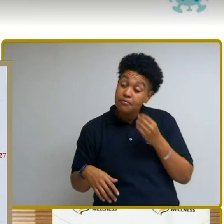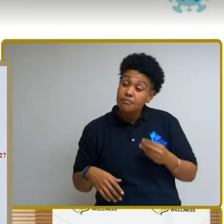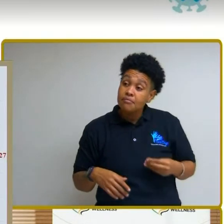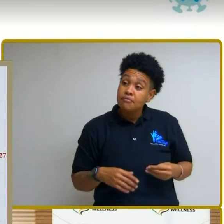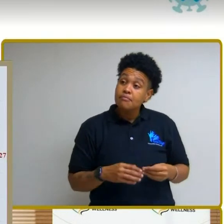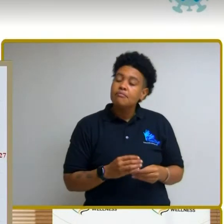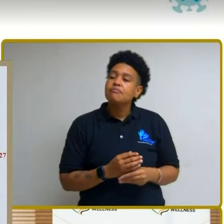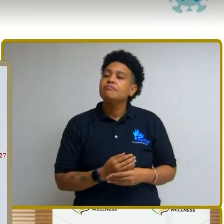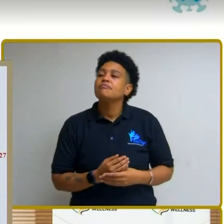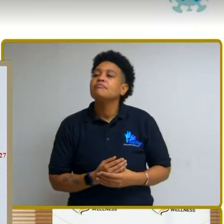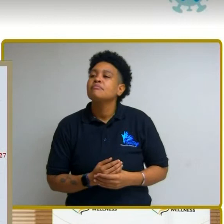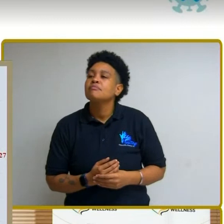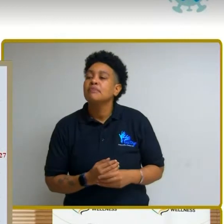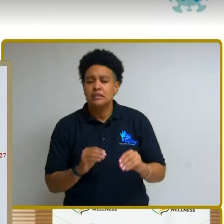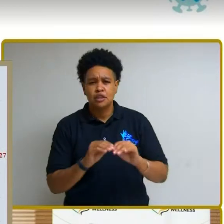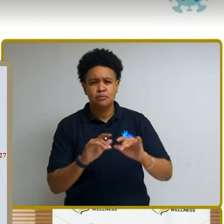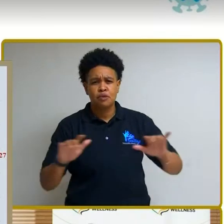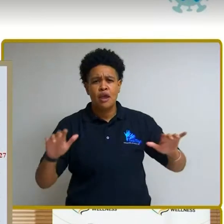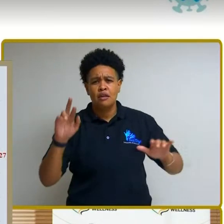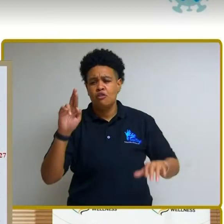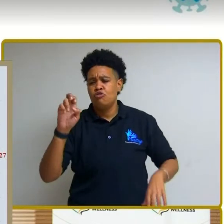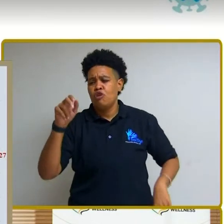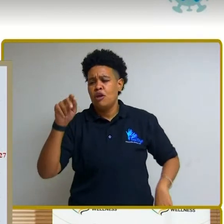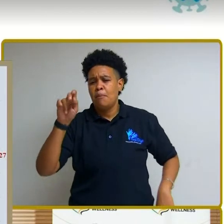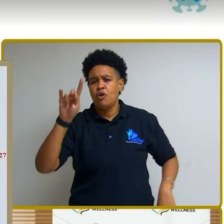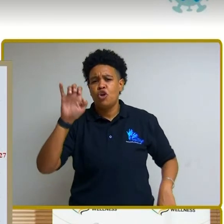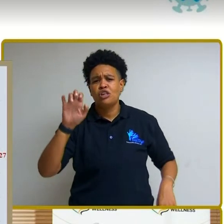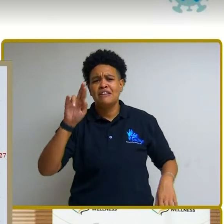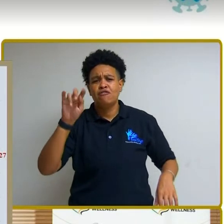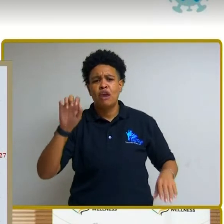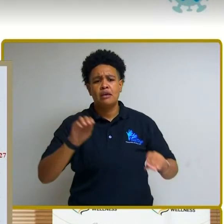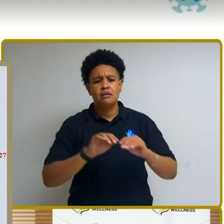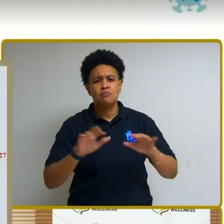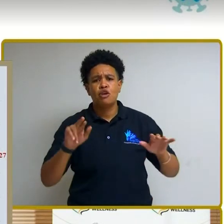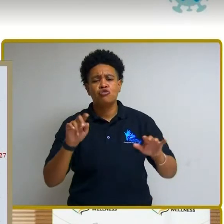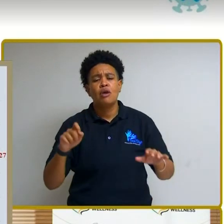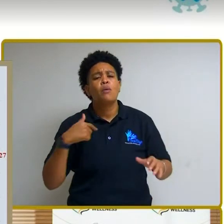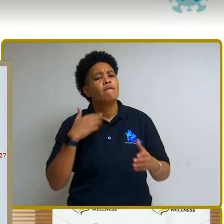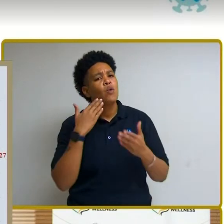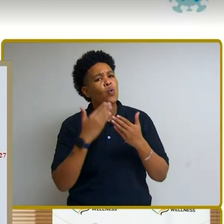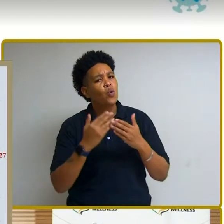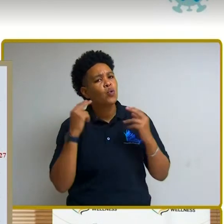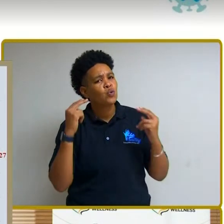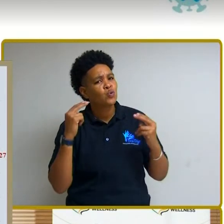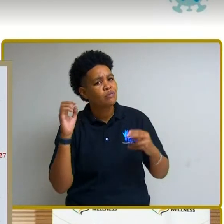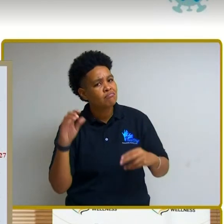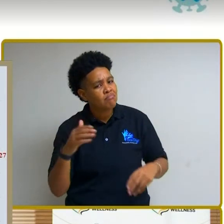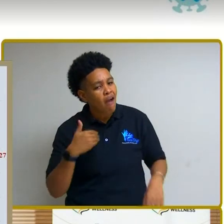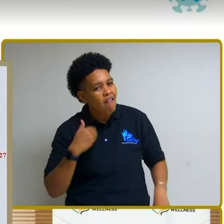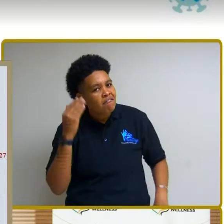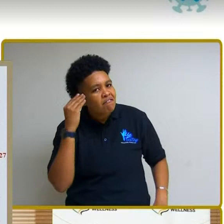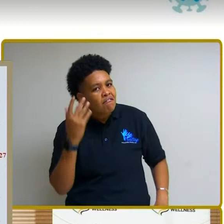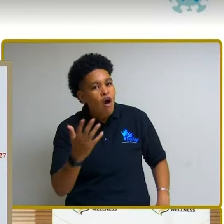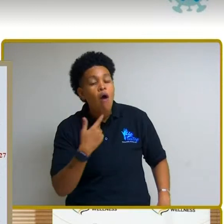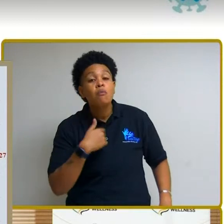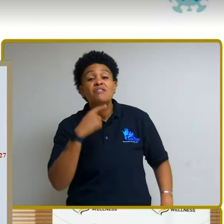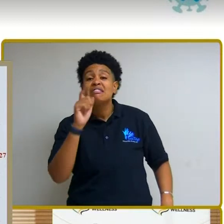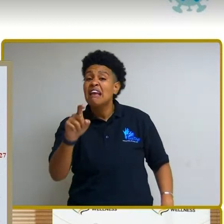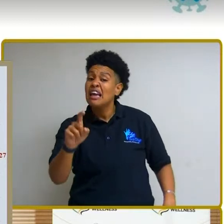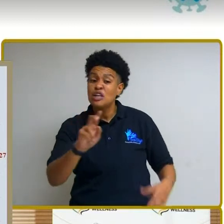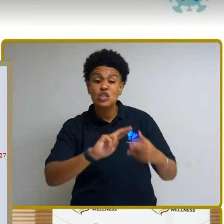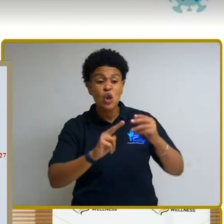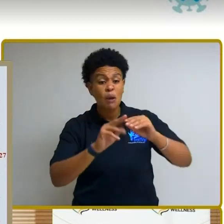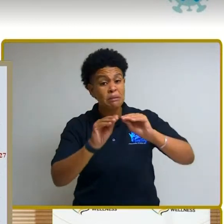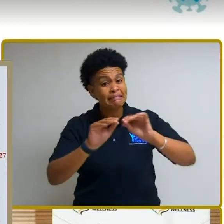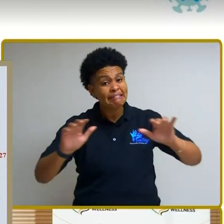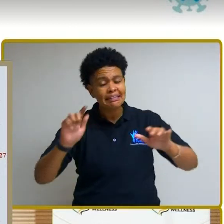This is our reproductive rate, and we have some good news because we have been saying that we need to get the reproductive